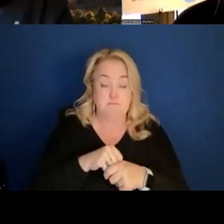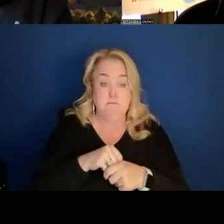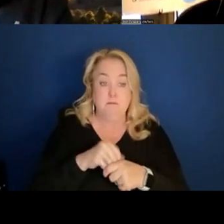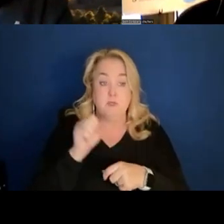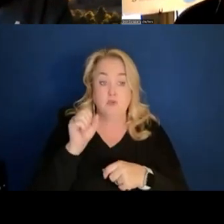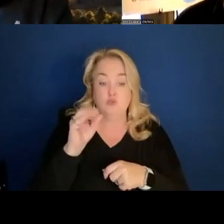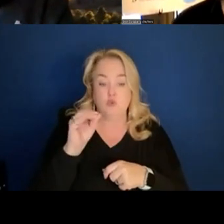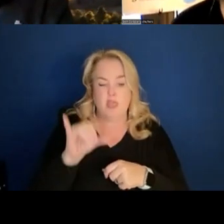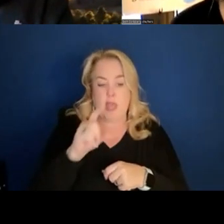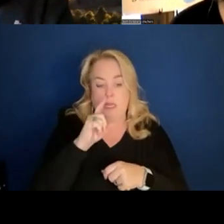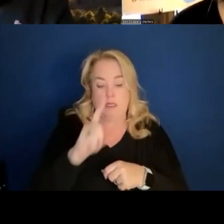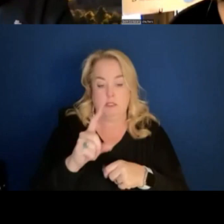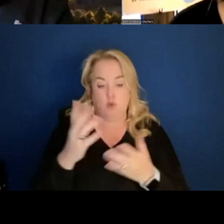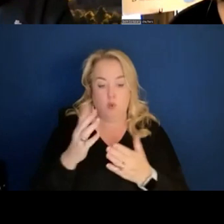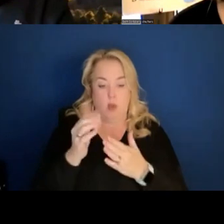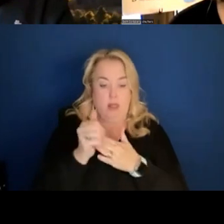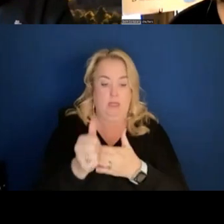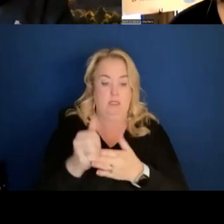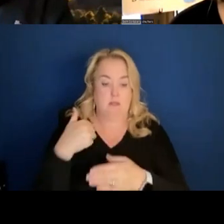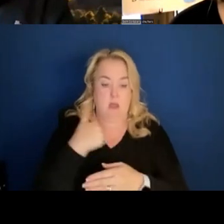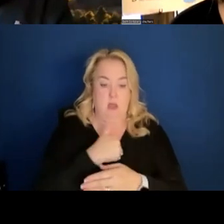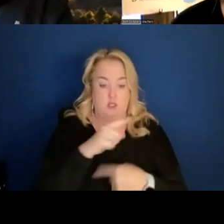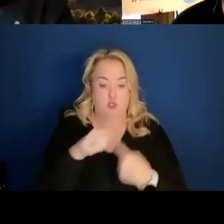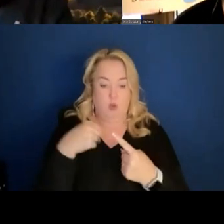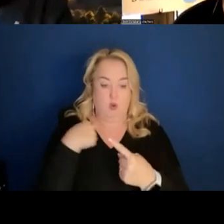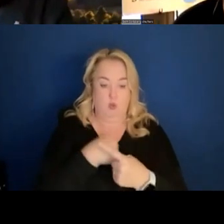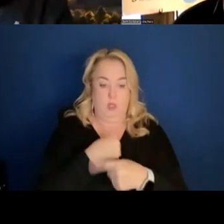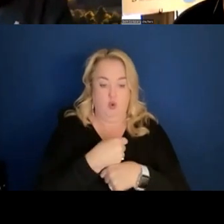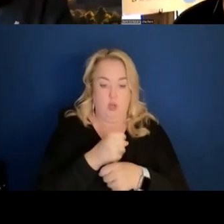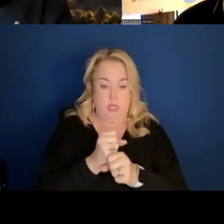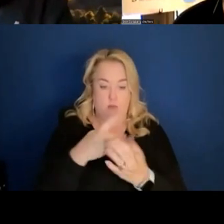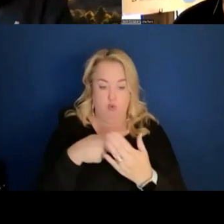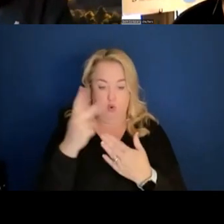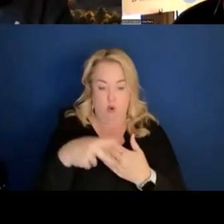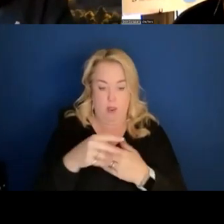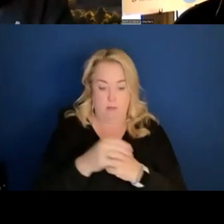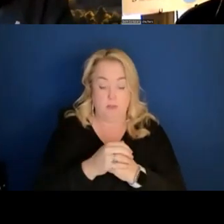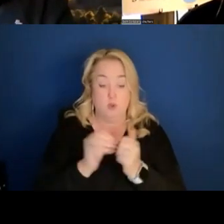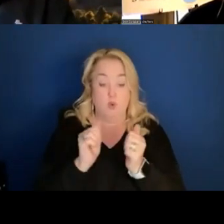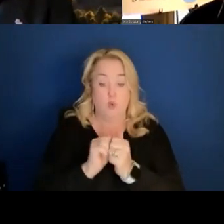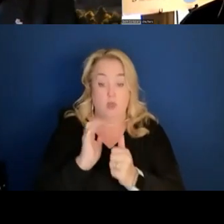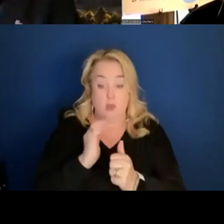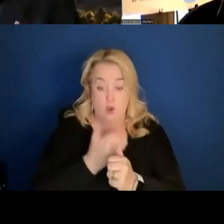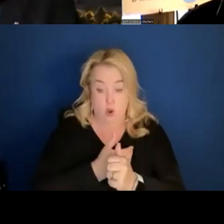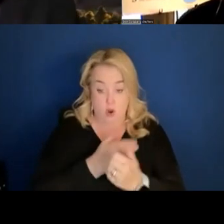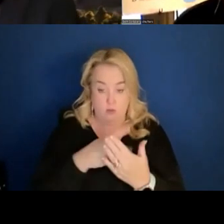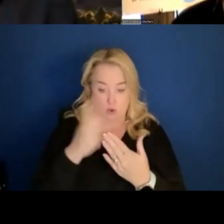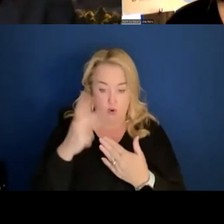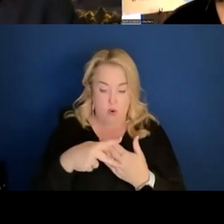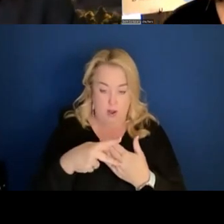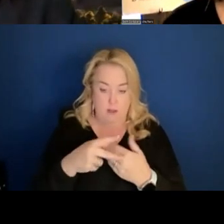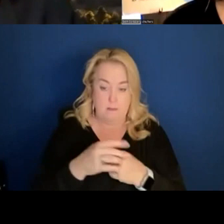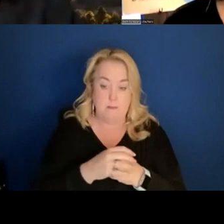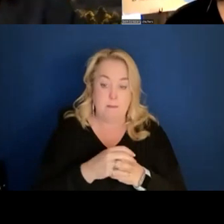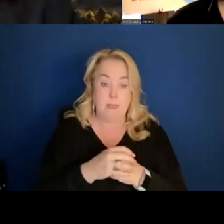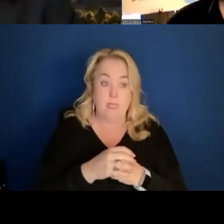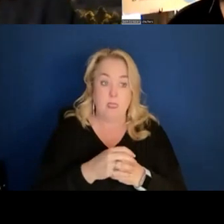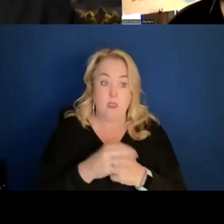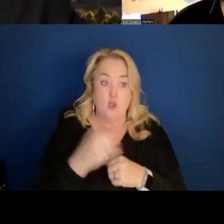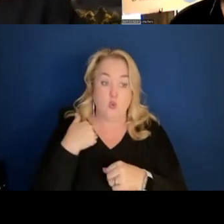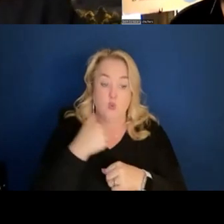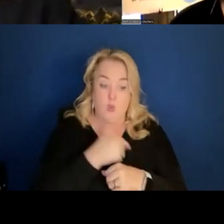so that's what guides us when we're creating programs. So with our Caring for the Caregiver program,